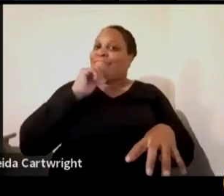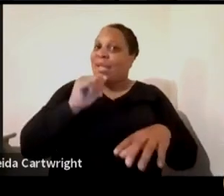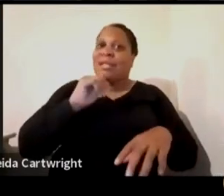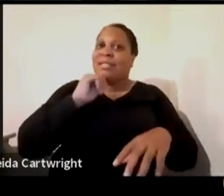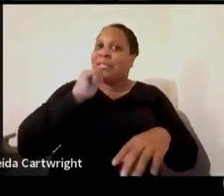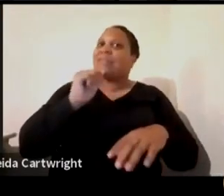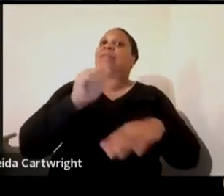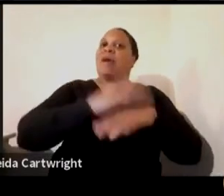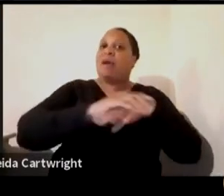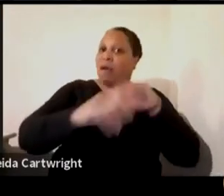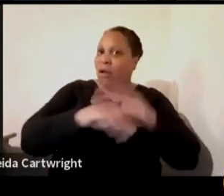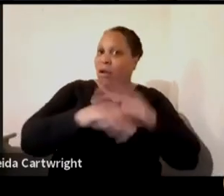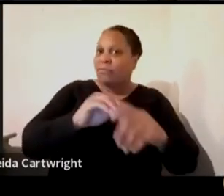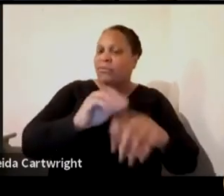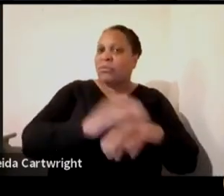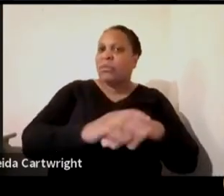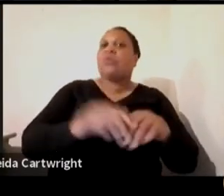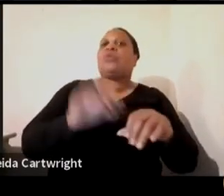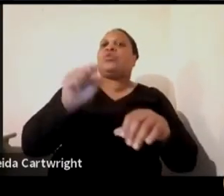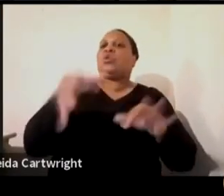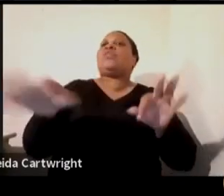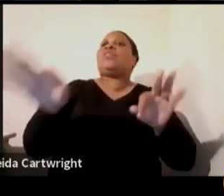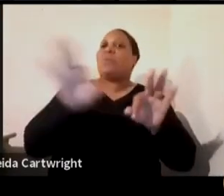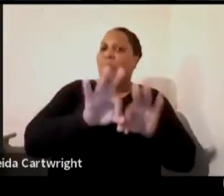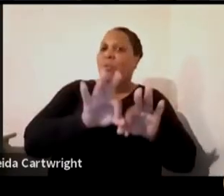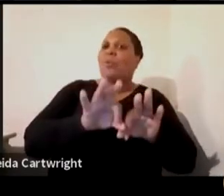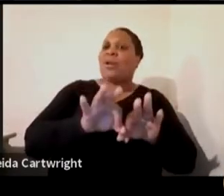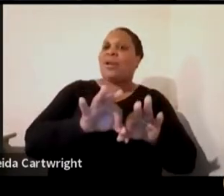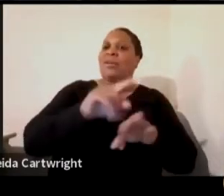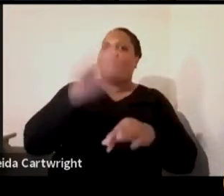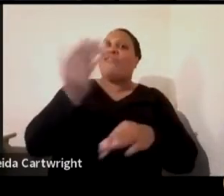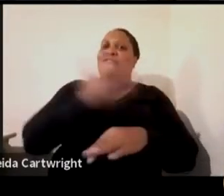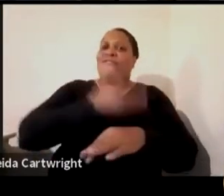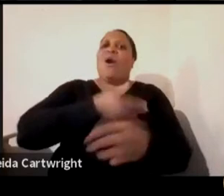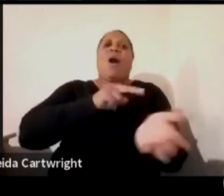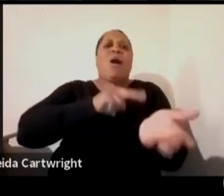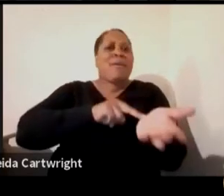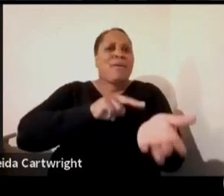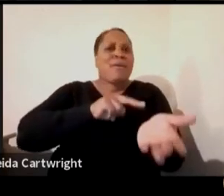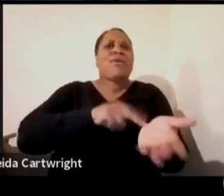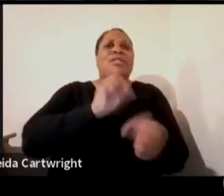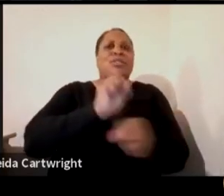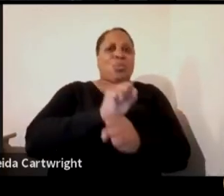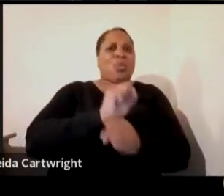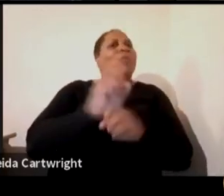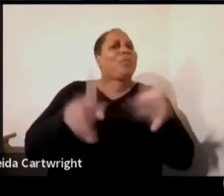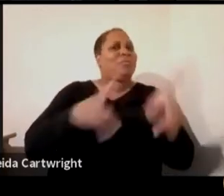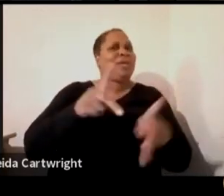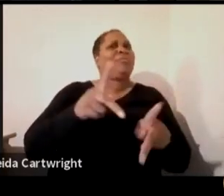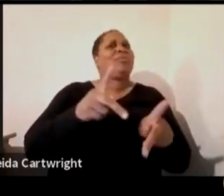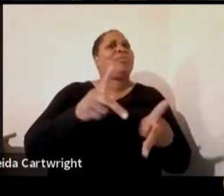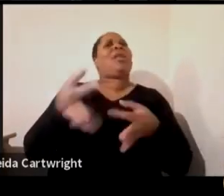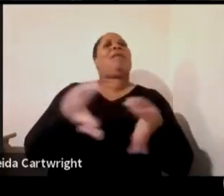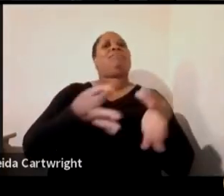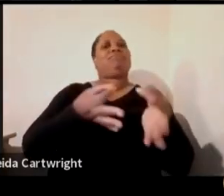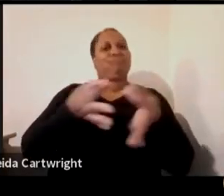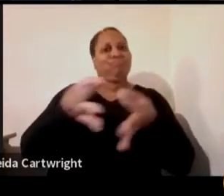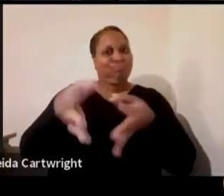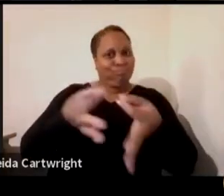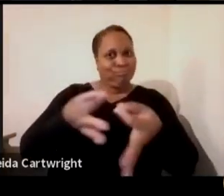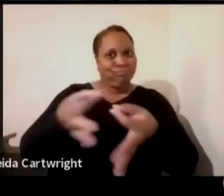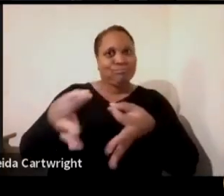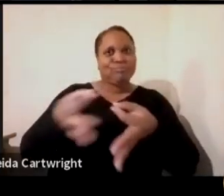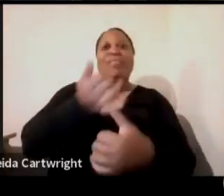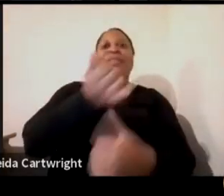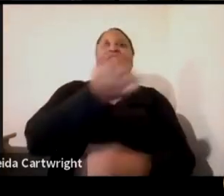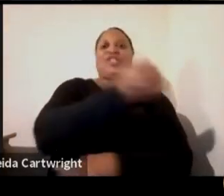So it's an important part, and it's an important part for our nurses working with people and talking them through that shot. So,